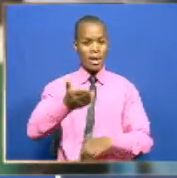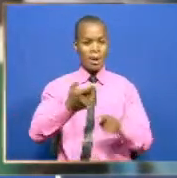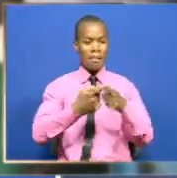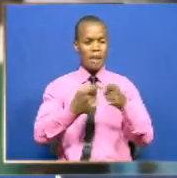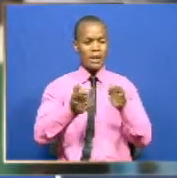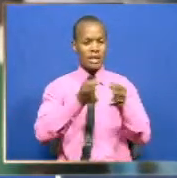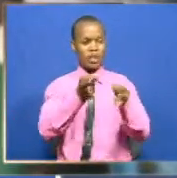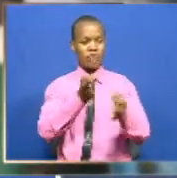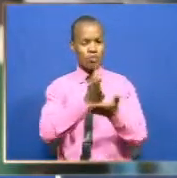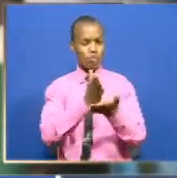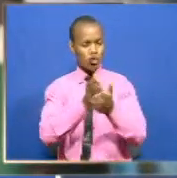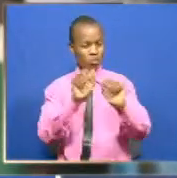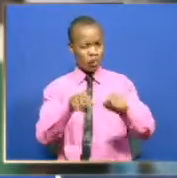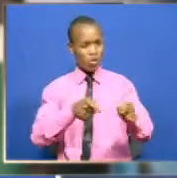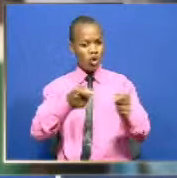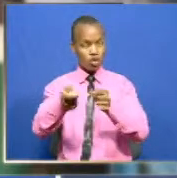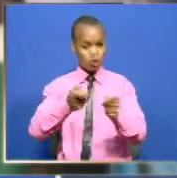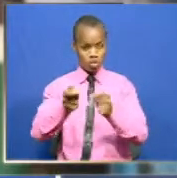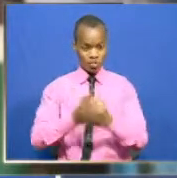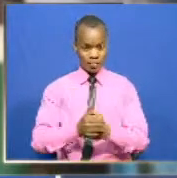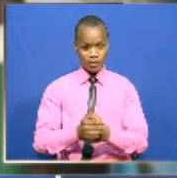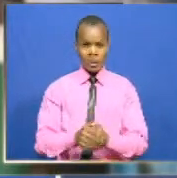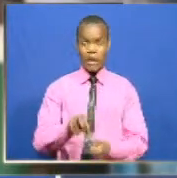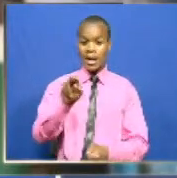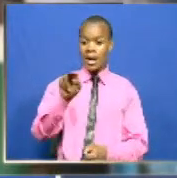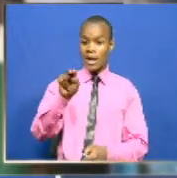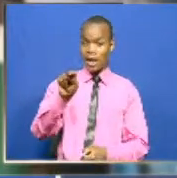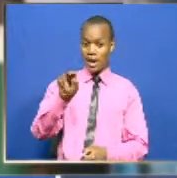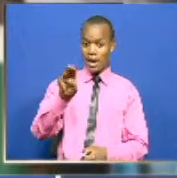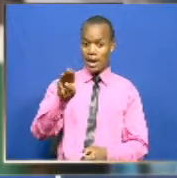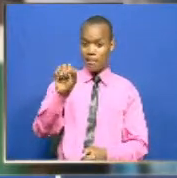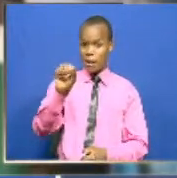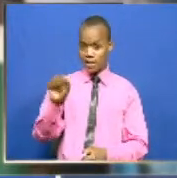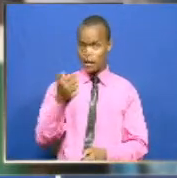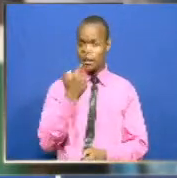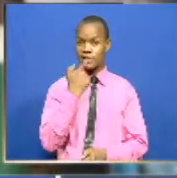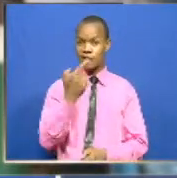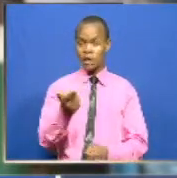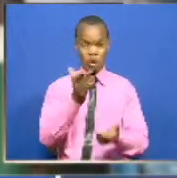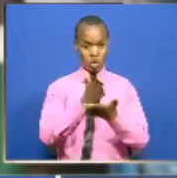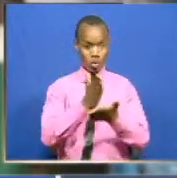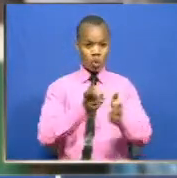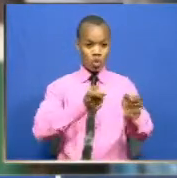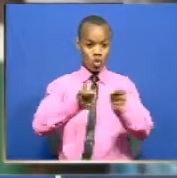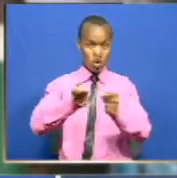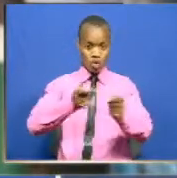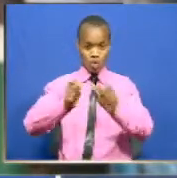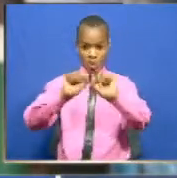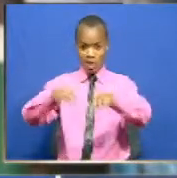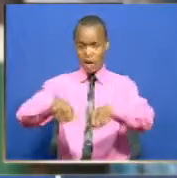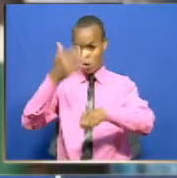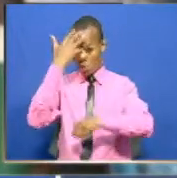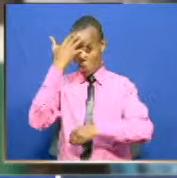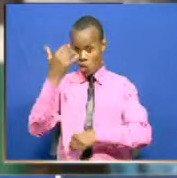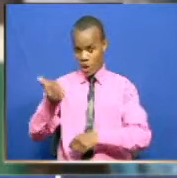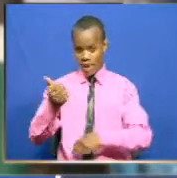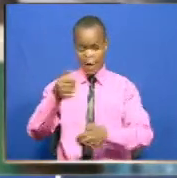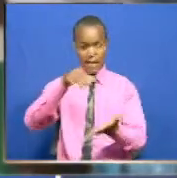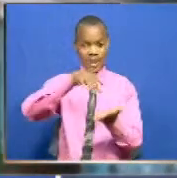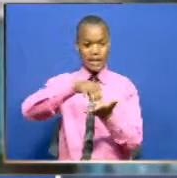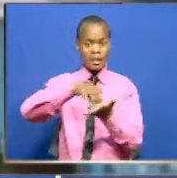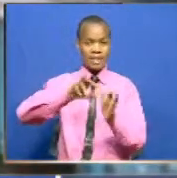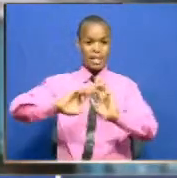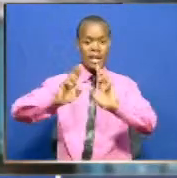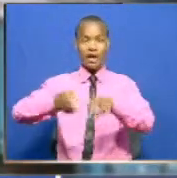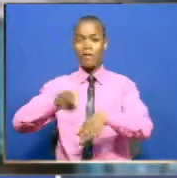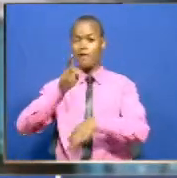numbers? Yes, the NMS says they will be able to, because most of the time, most of the cases which will be confirmed they